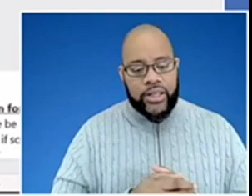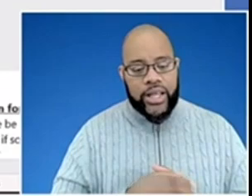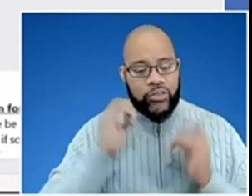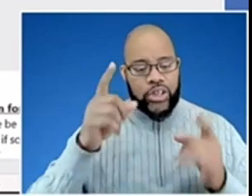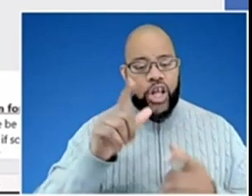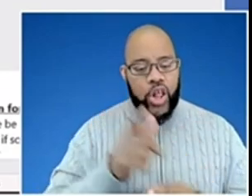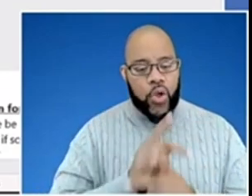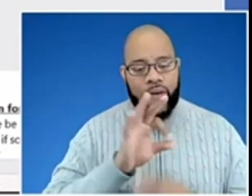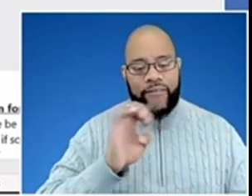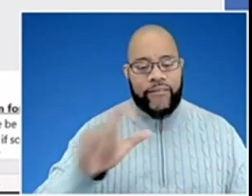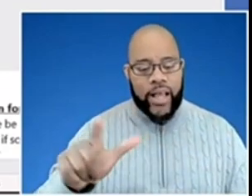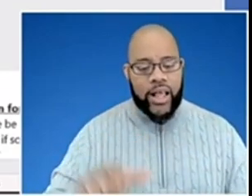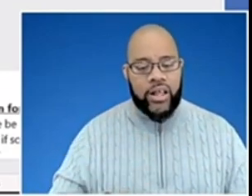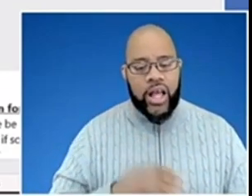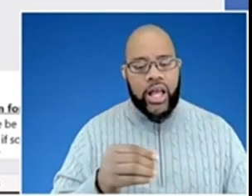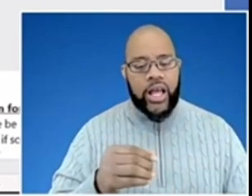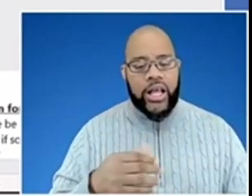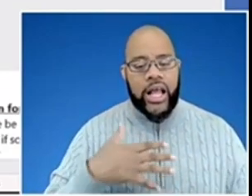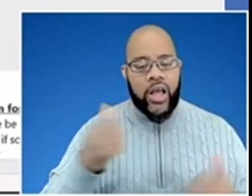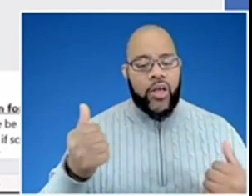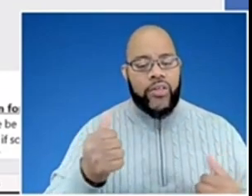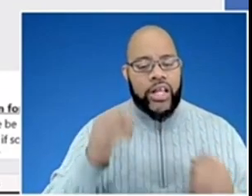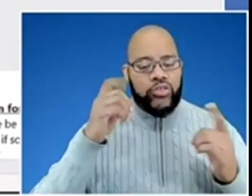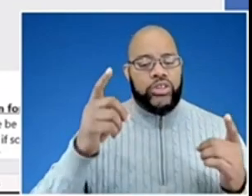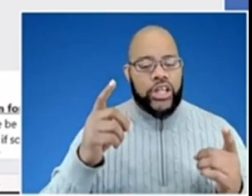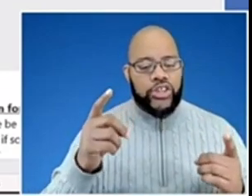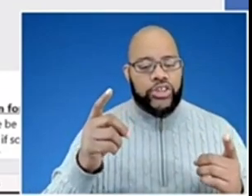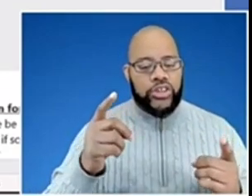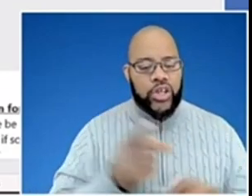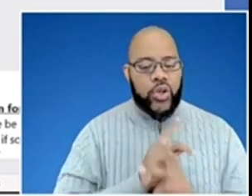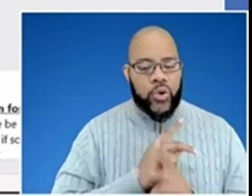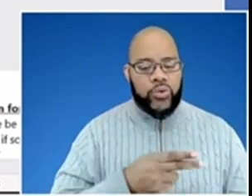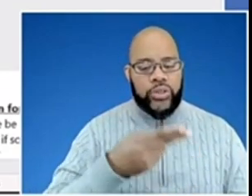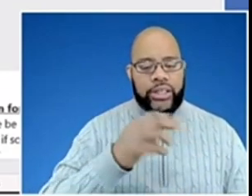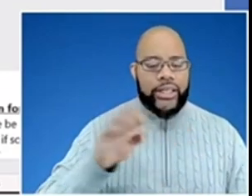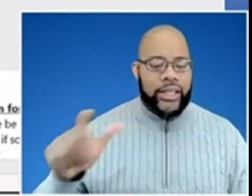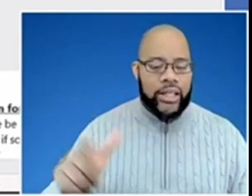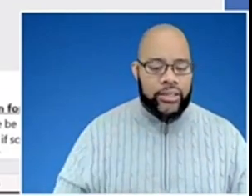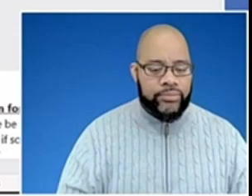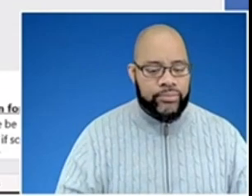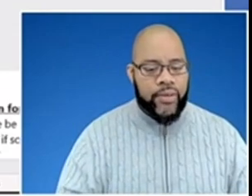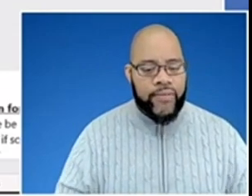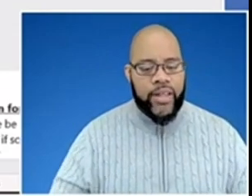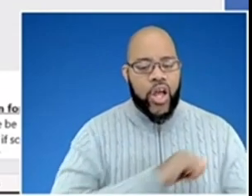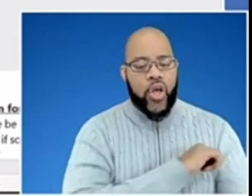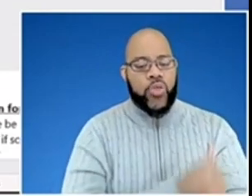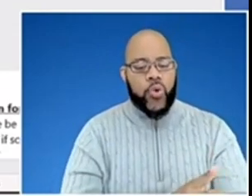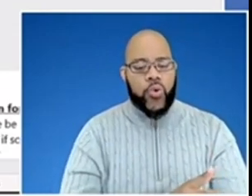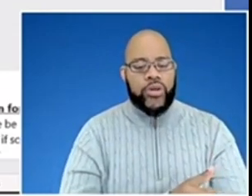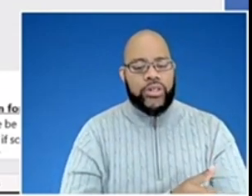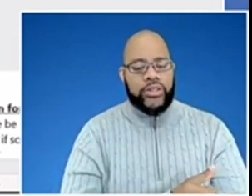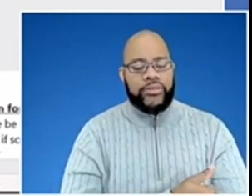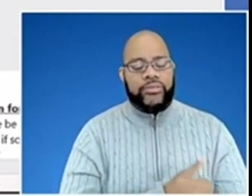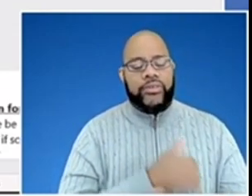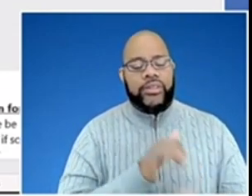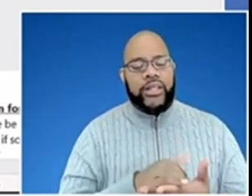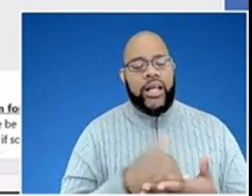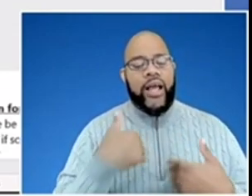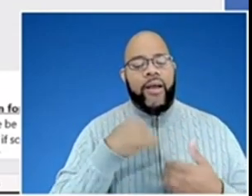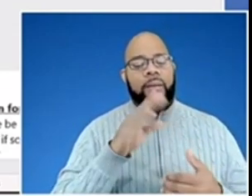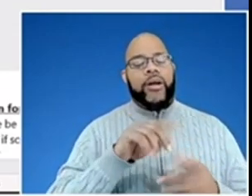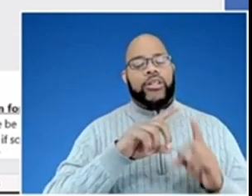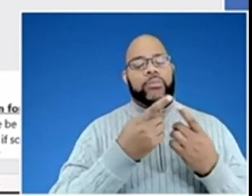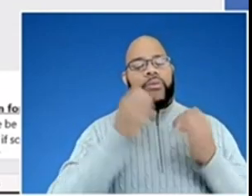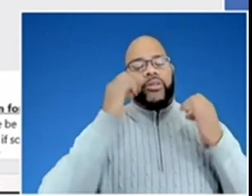Perkins loans, and health education assistance loans or HEAL. This authority applies to loan debts that are held by the Department